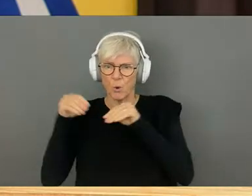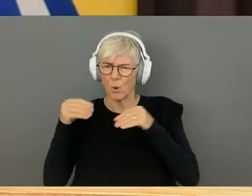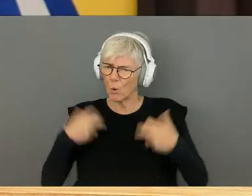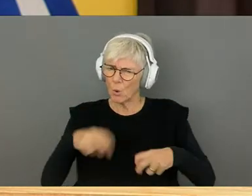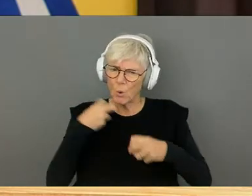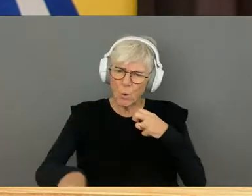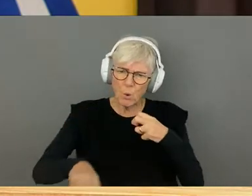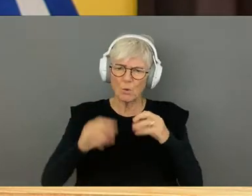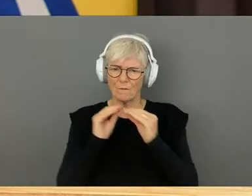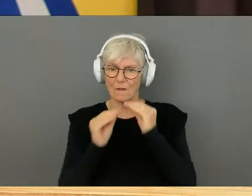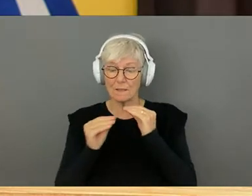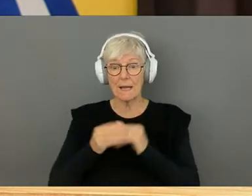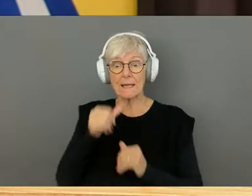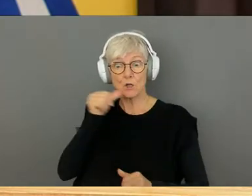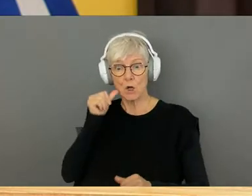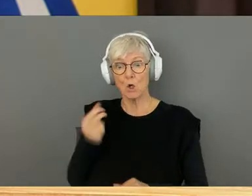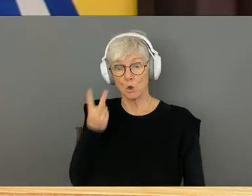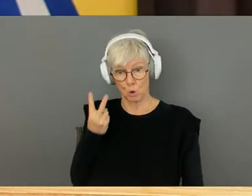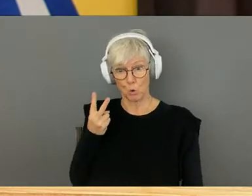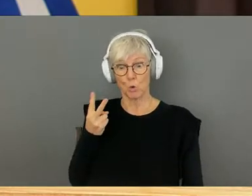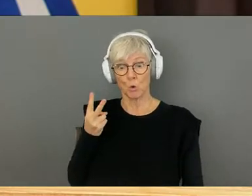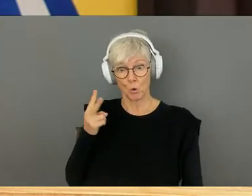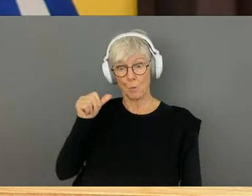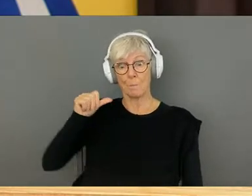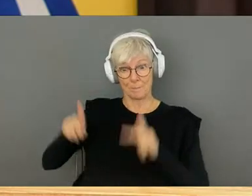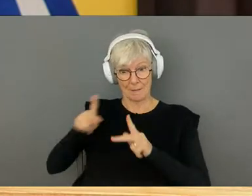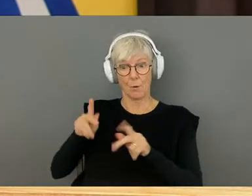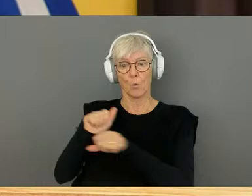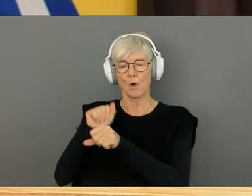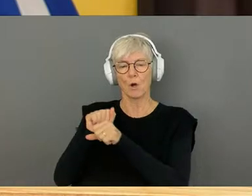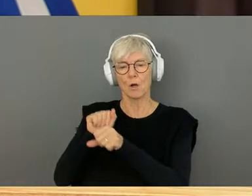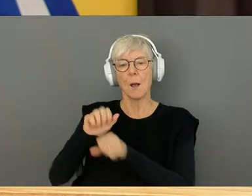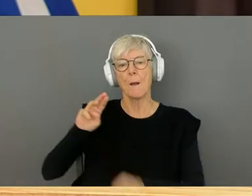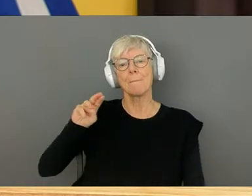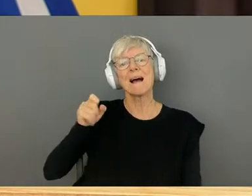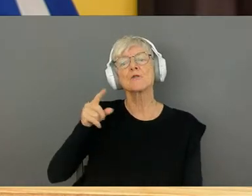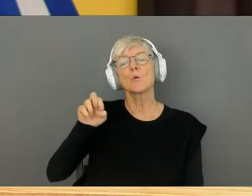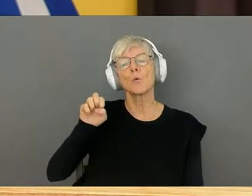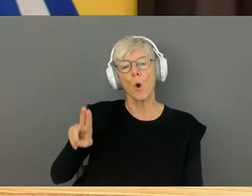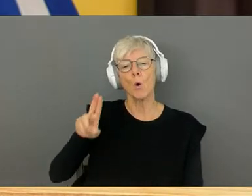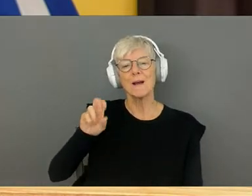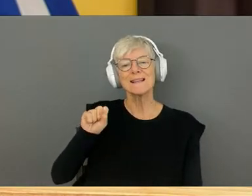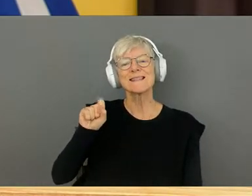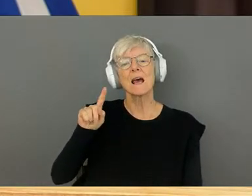two-man crew working in the Maserel Settlement Road and Kingsclear area. So we had one